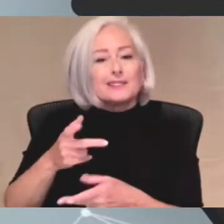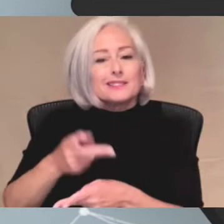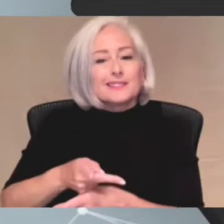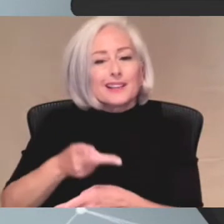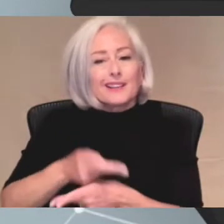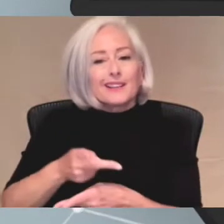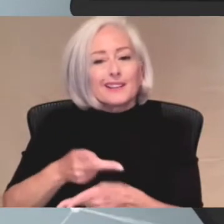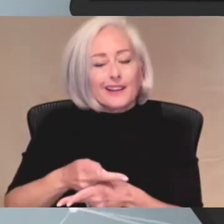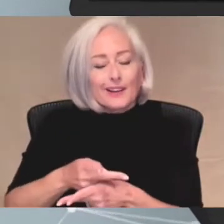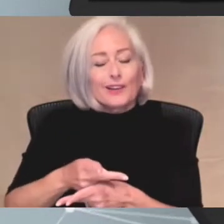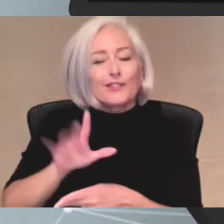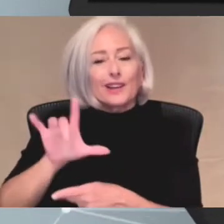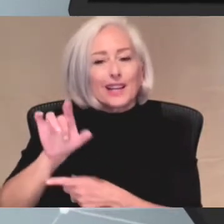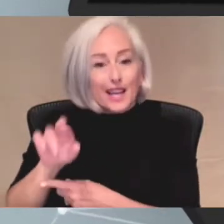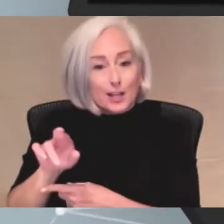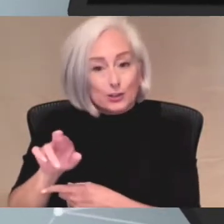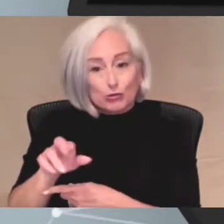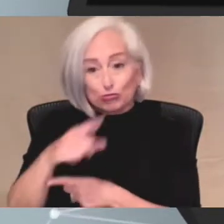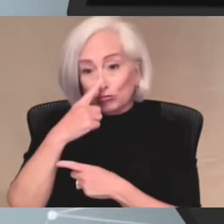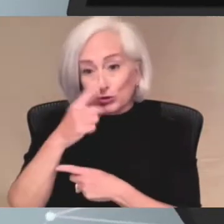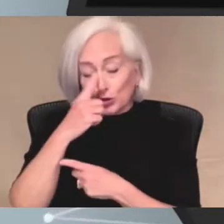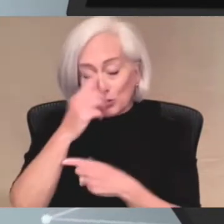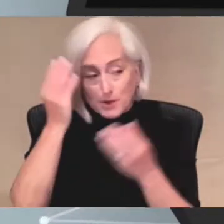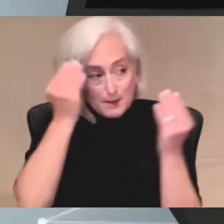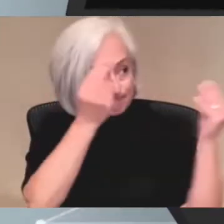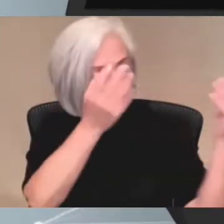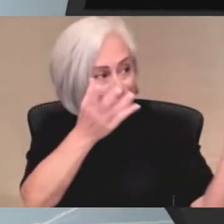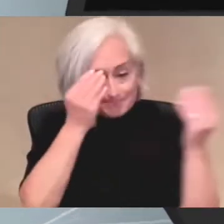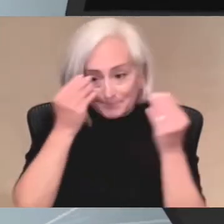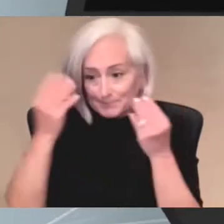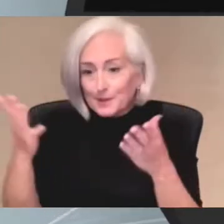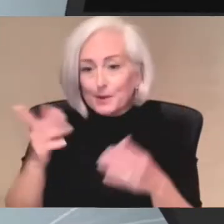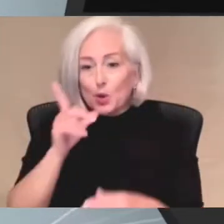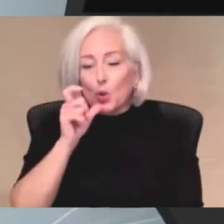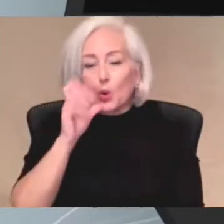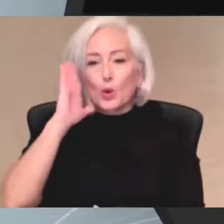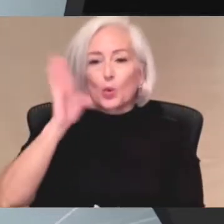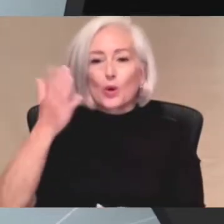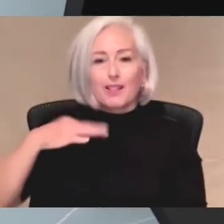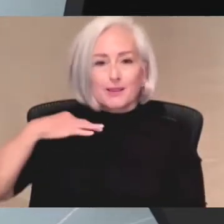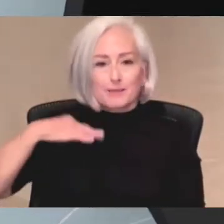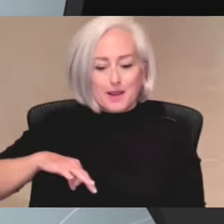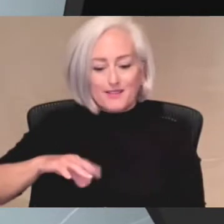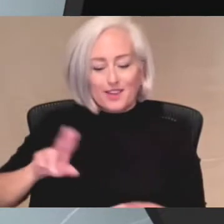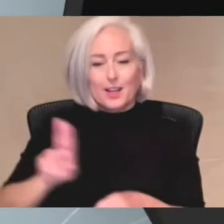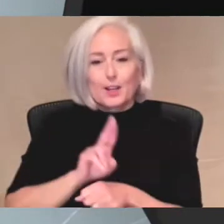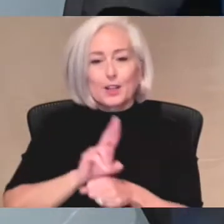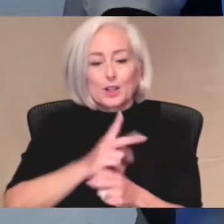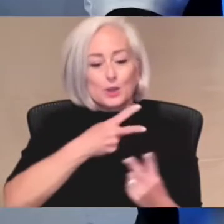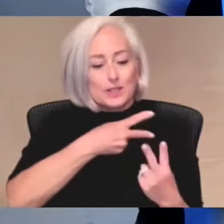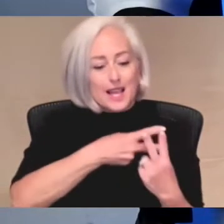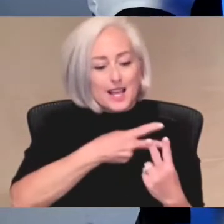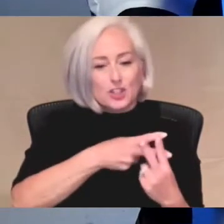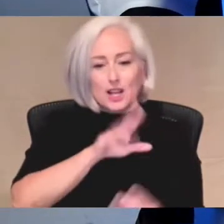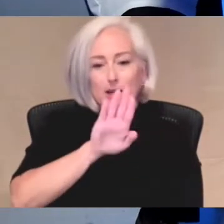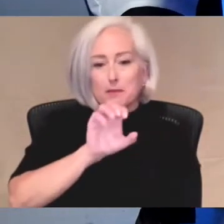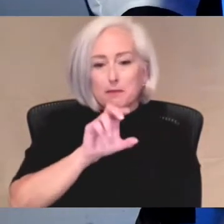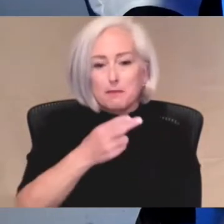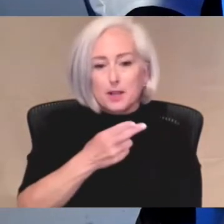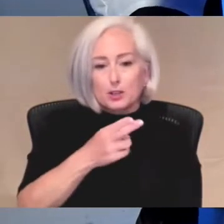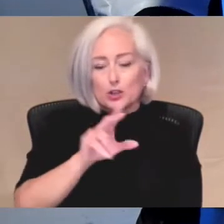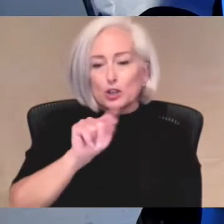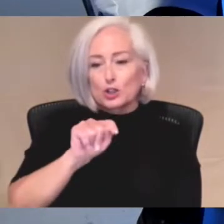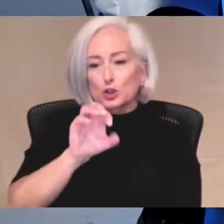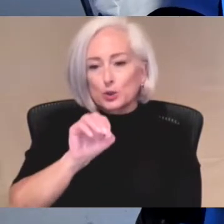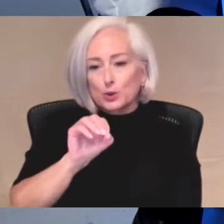might benefit from our discussion. Use the hashtag #BenchToBedside. So, Dr. Rotondo,